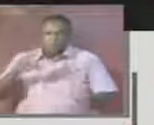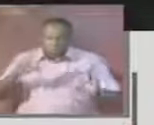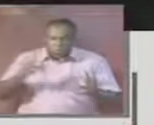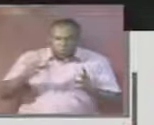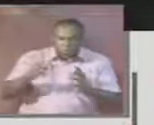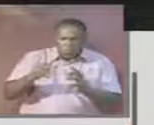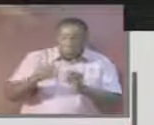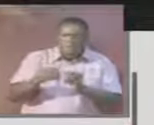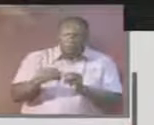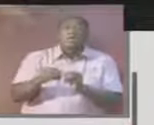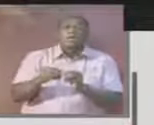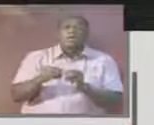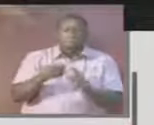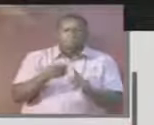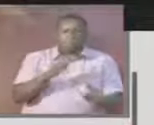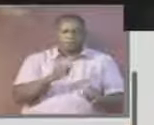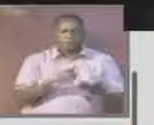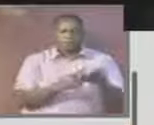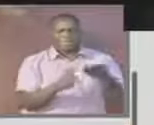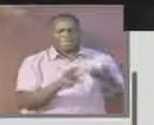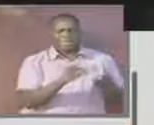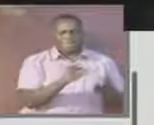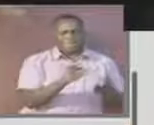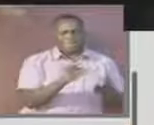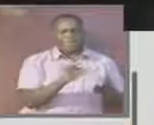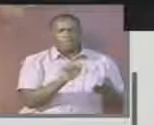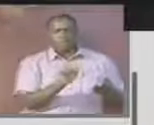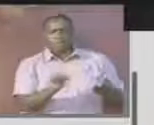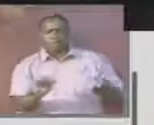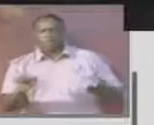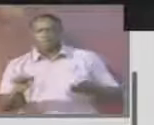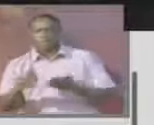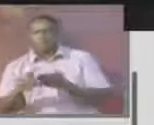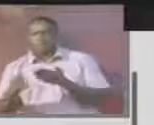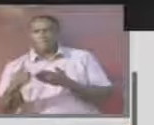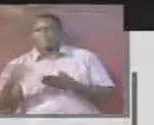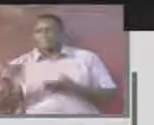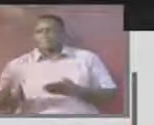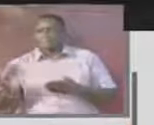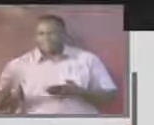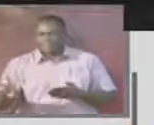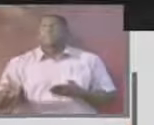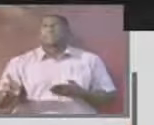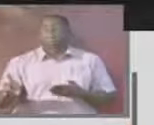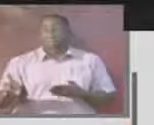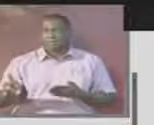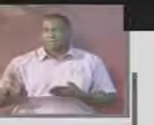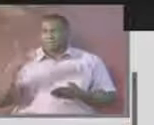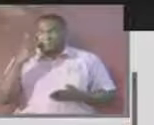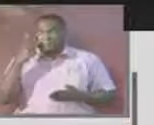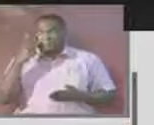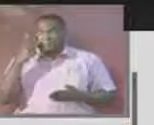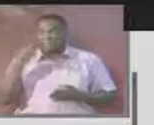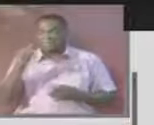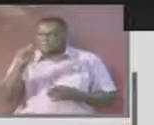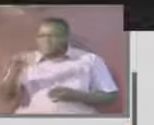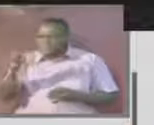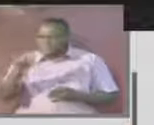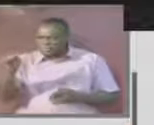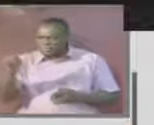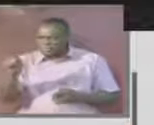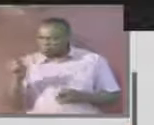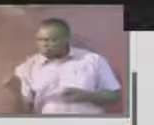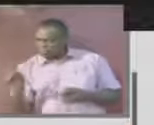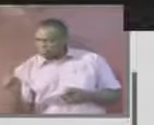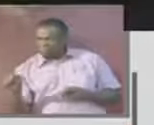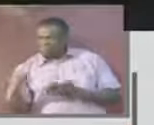cases from week 8 to week 17. There's an asterisk next to week 17 because week 17's data isn't yet complete. Today is